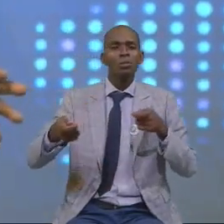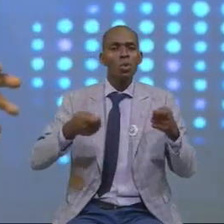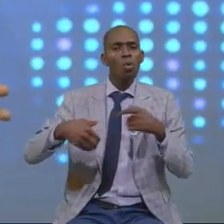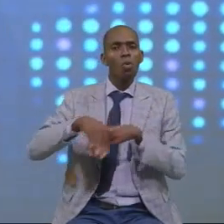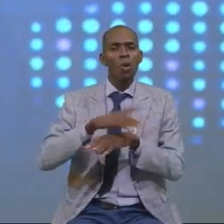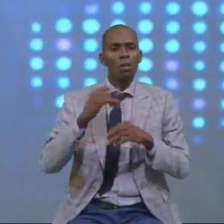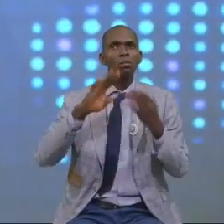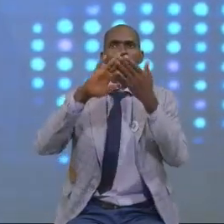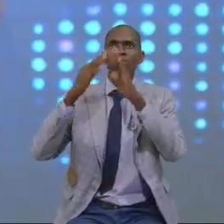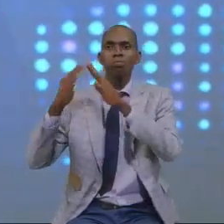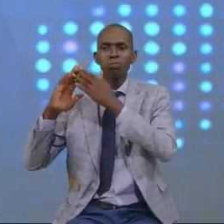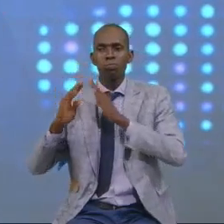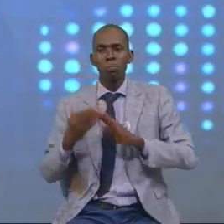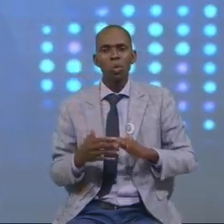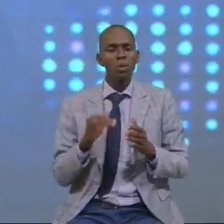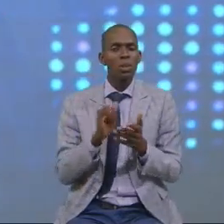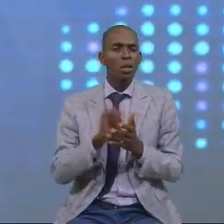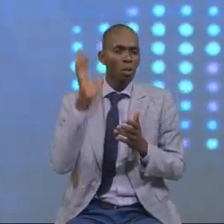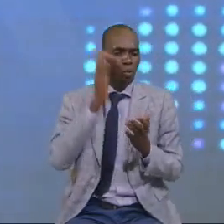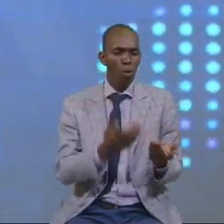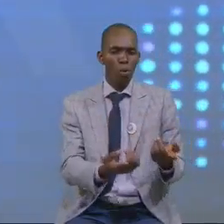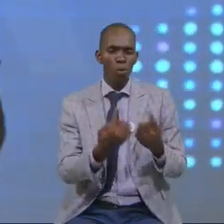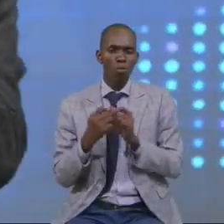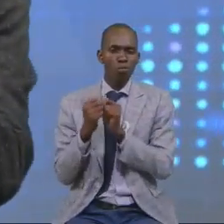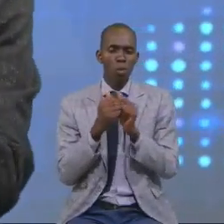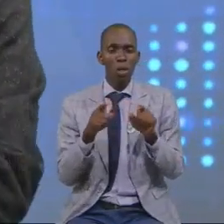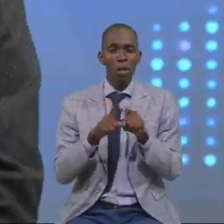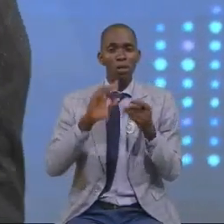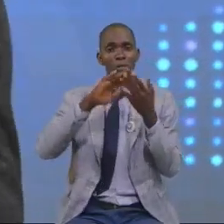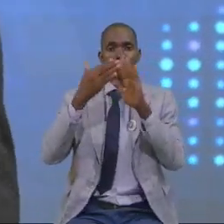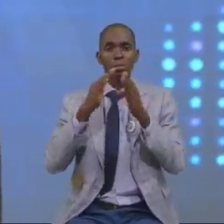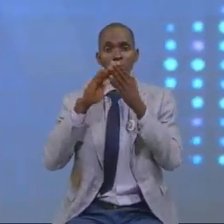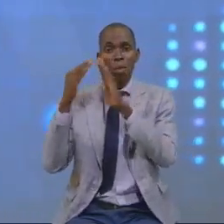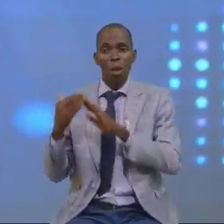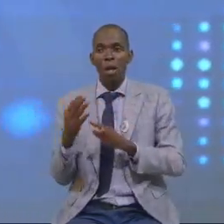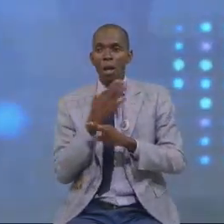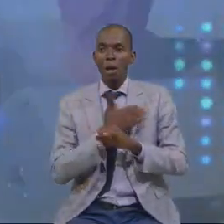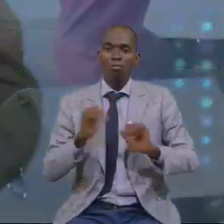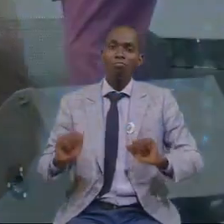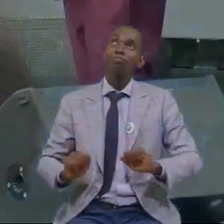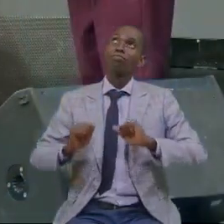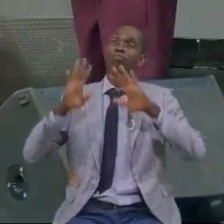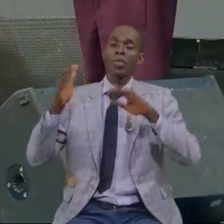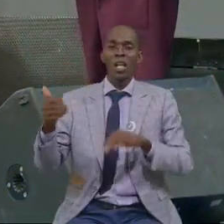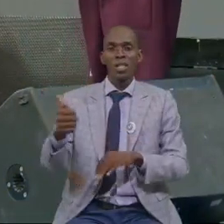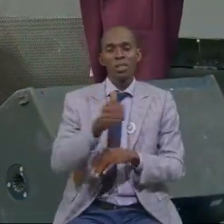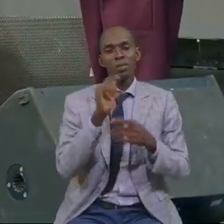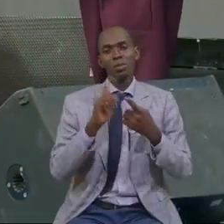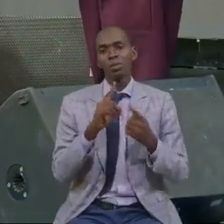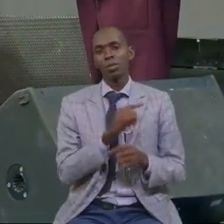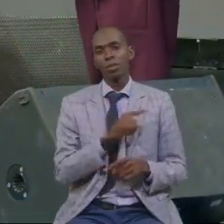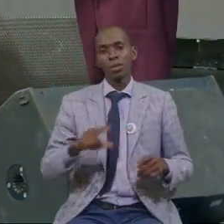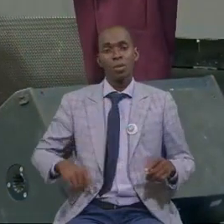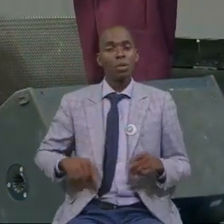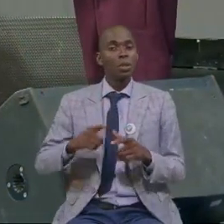will come as a whole community, and they surrender themselves unto the Lord. But